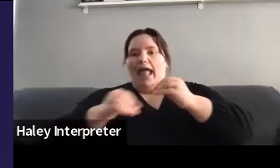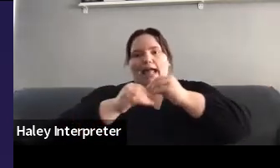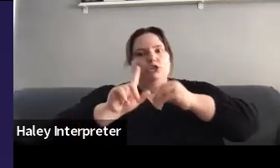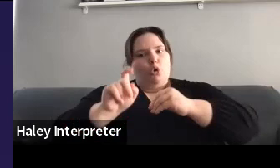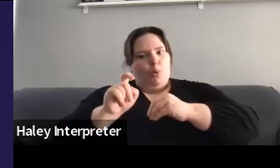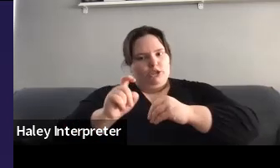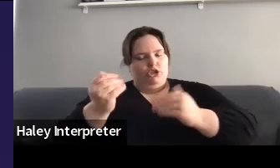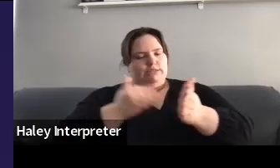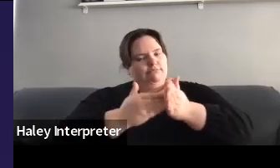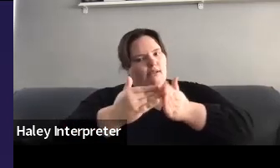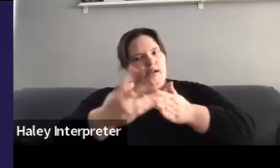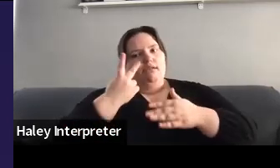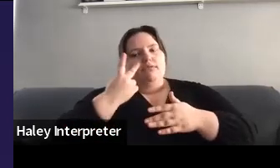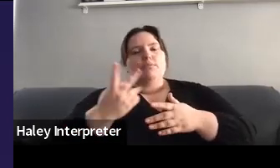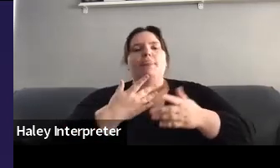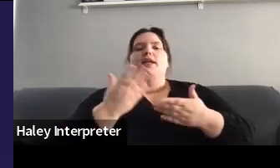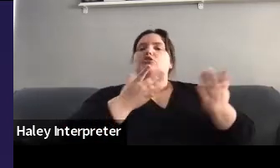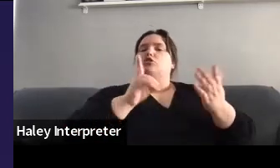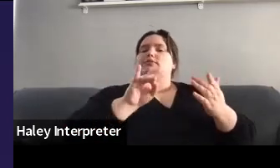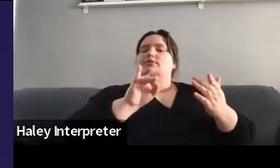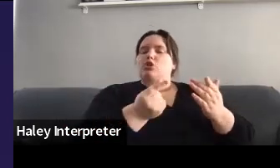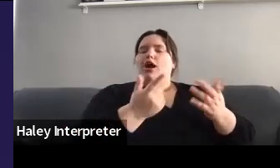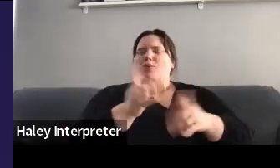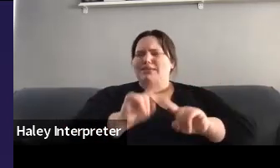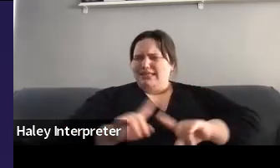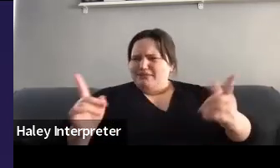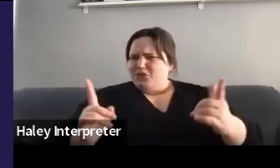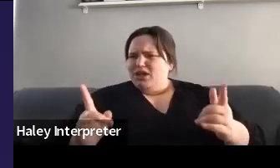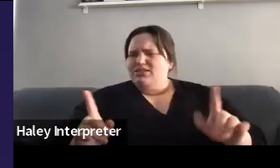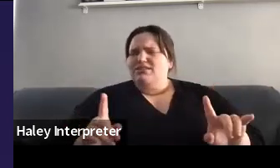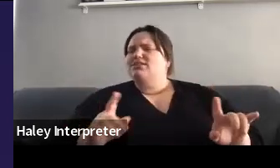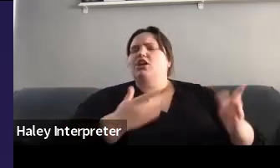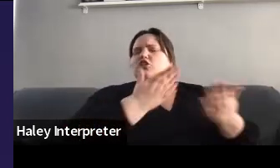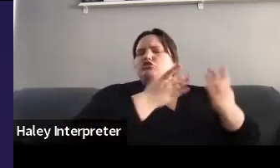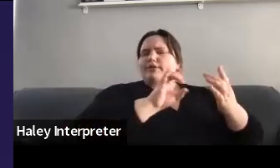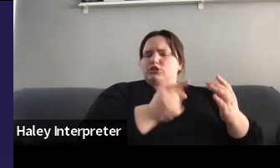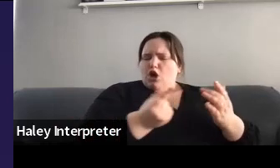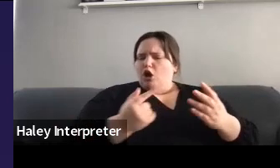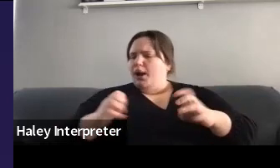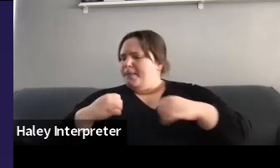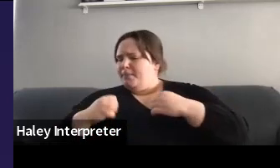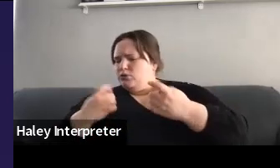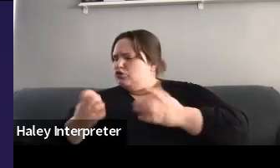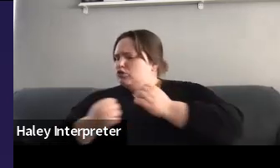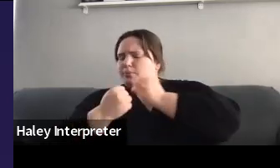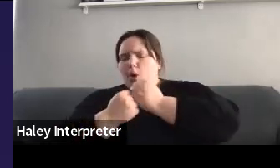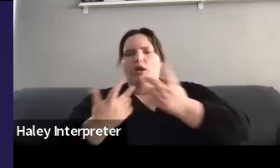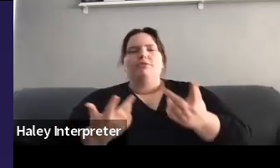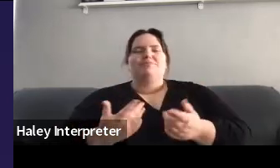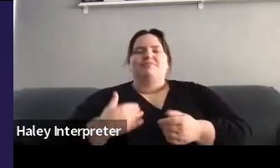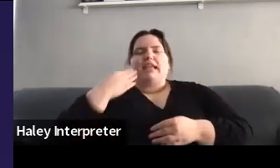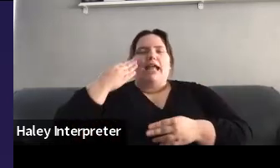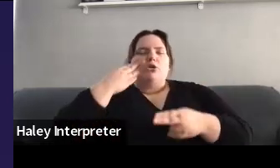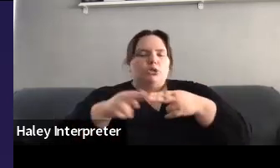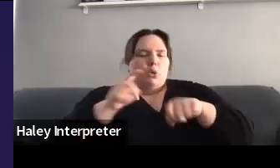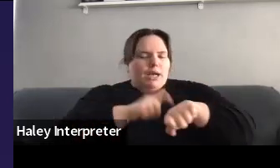as a service dog owner, what the difference is. And I know we're short on time, so I'm not going to kind of go through all